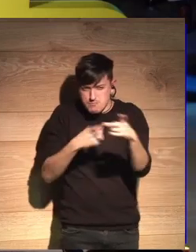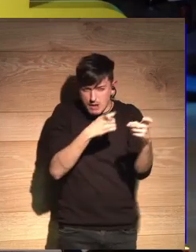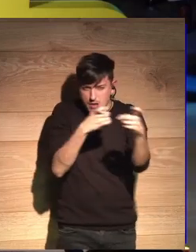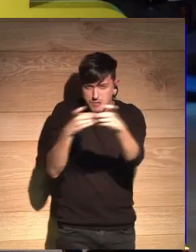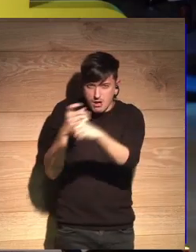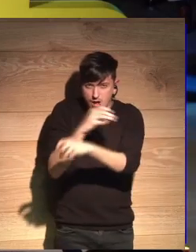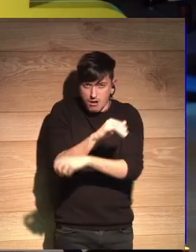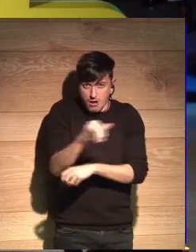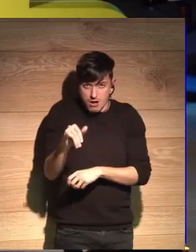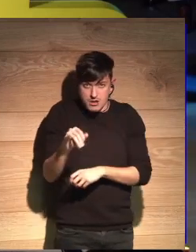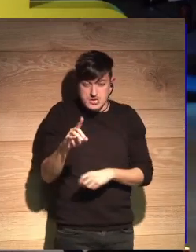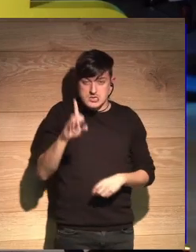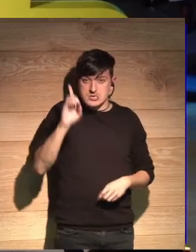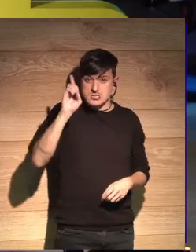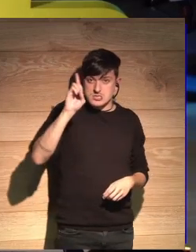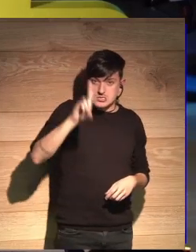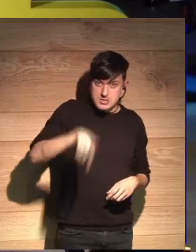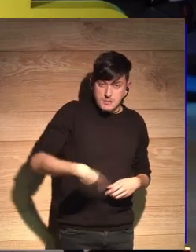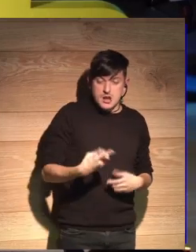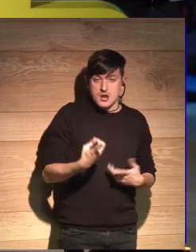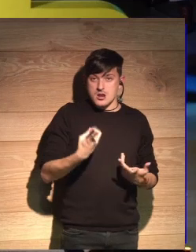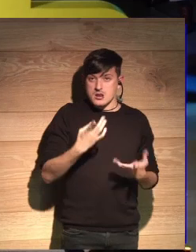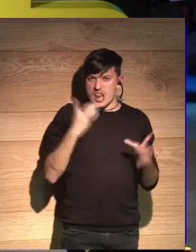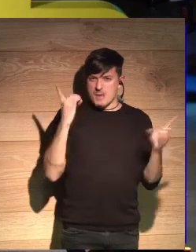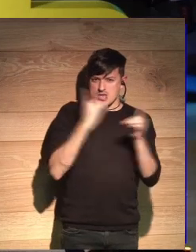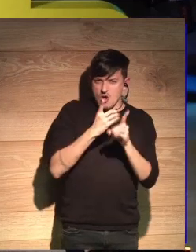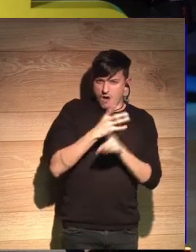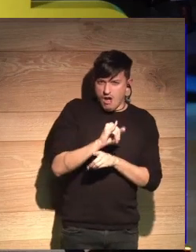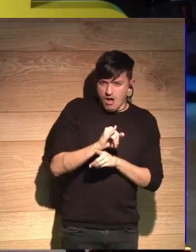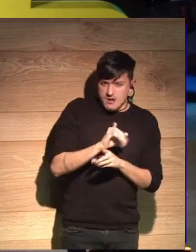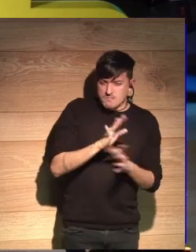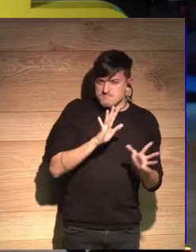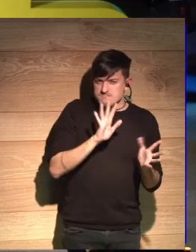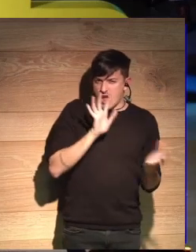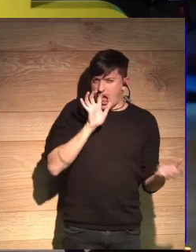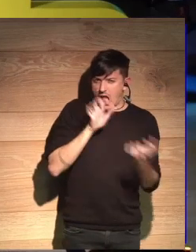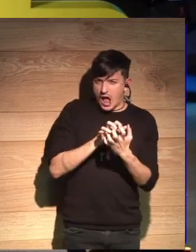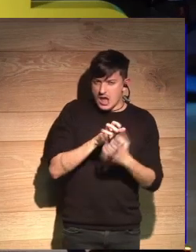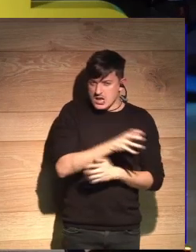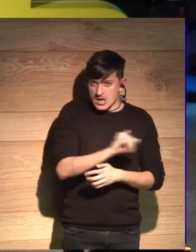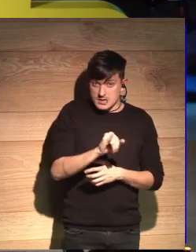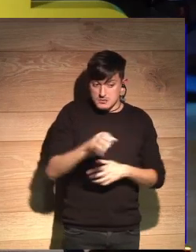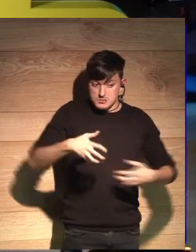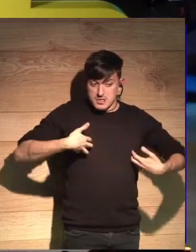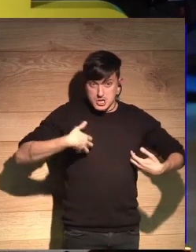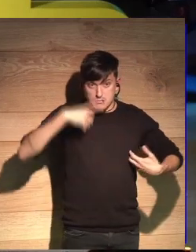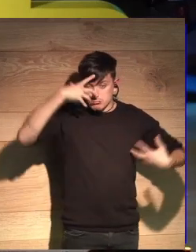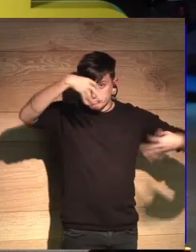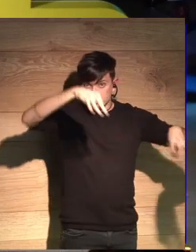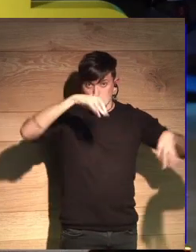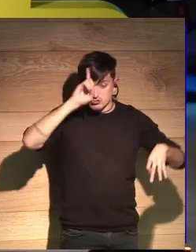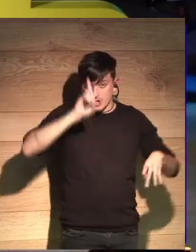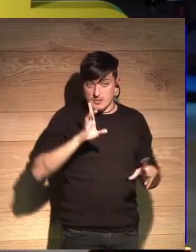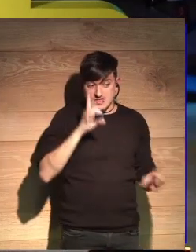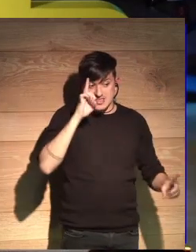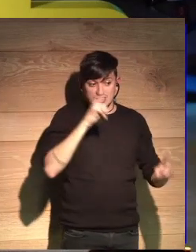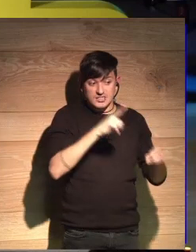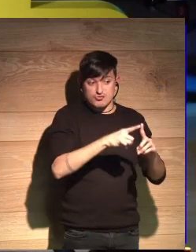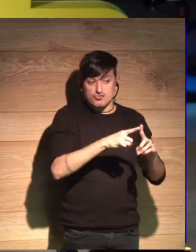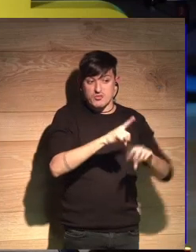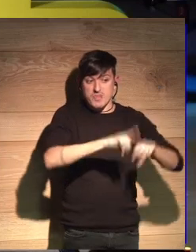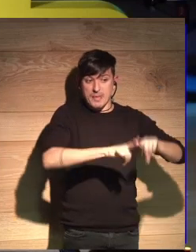the chimpanzees don't even really know this, but their fate is in our hands, which should fill them with dread, of course,